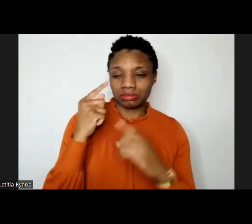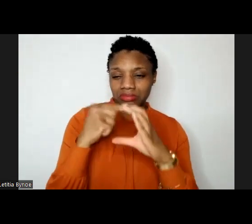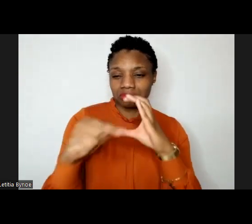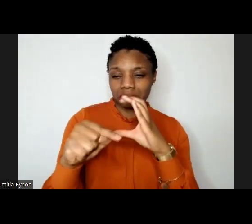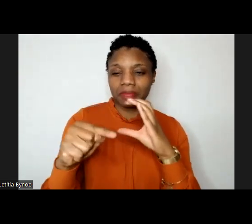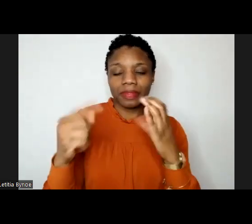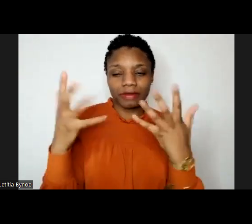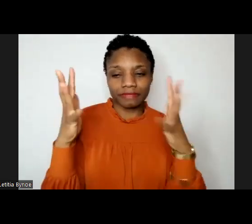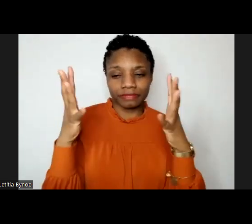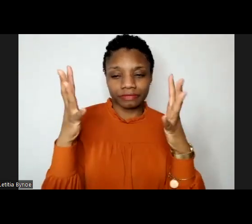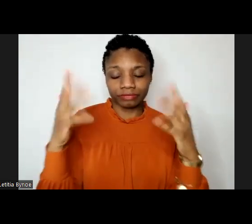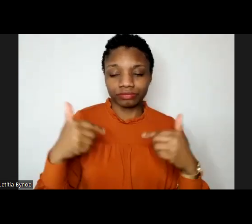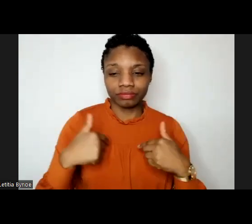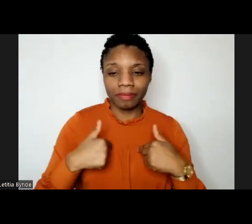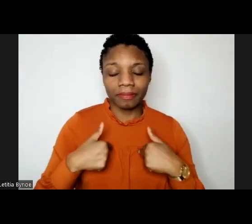I'll move